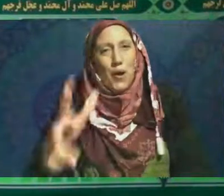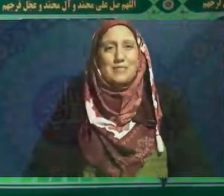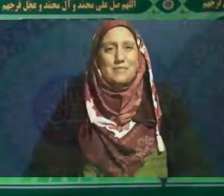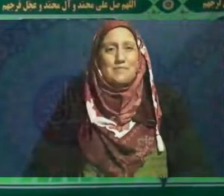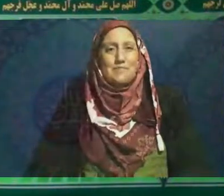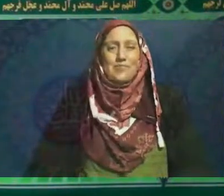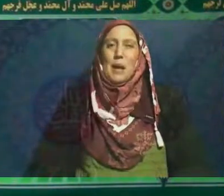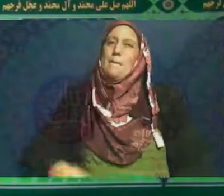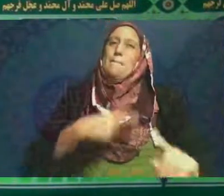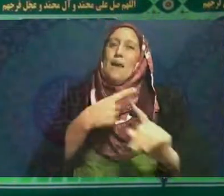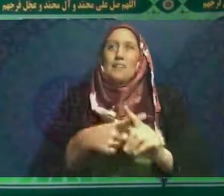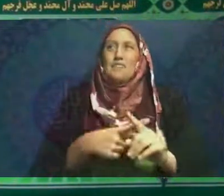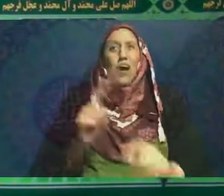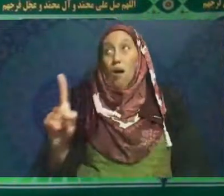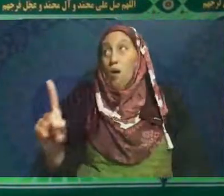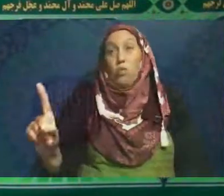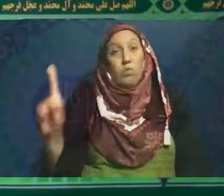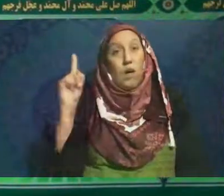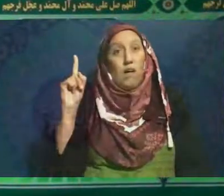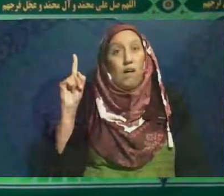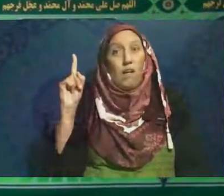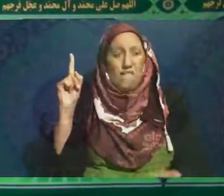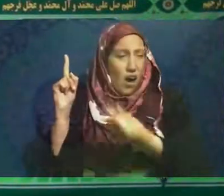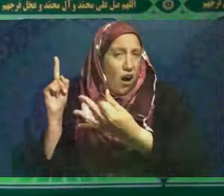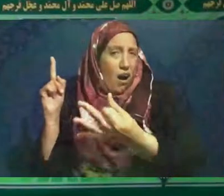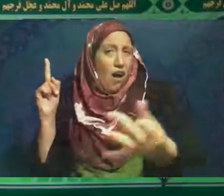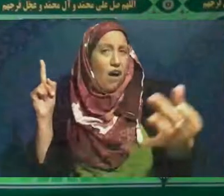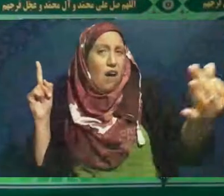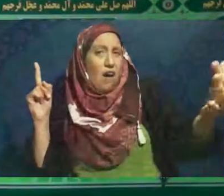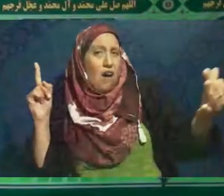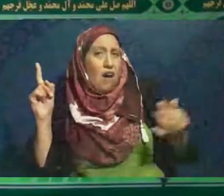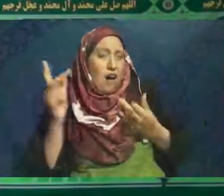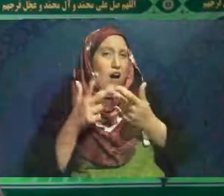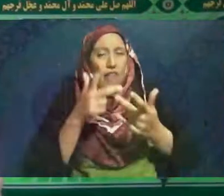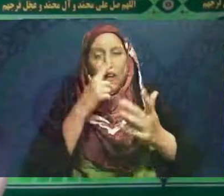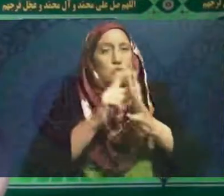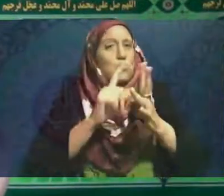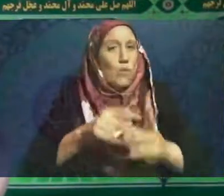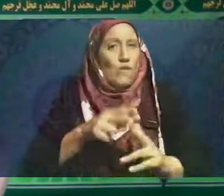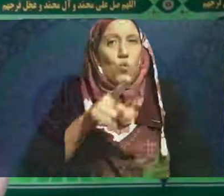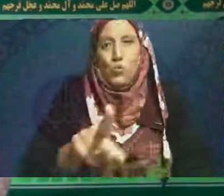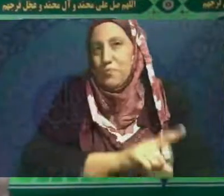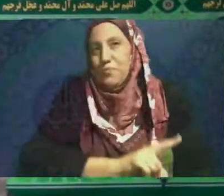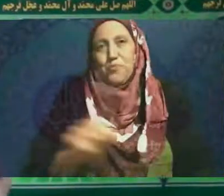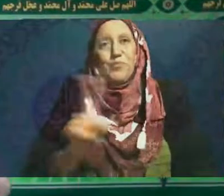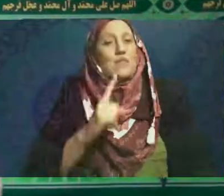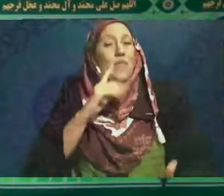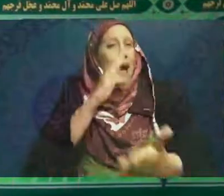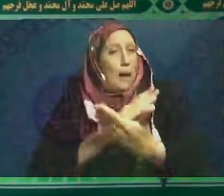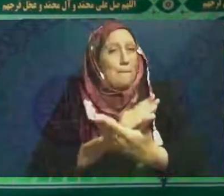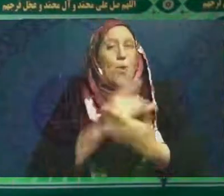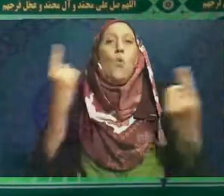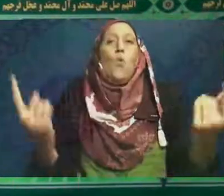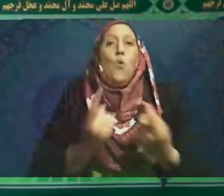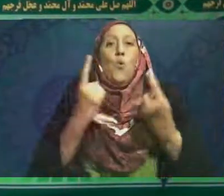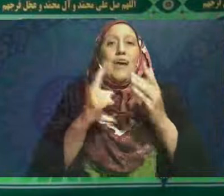no intercessor. So the actual, original, essential intercessor is the Almighty God. Then the